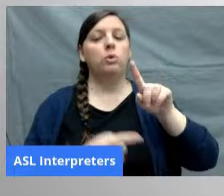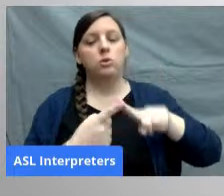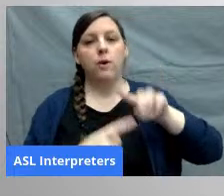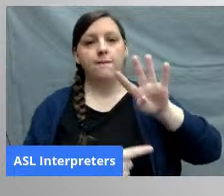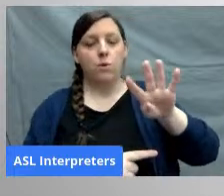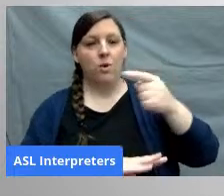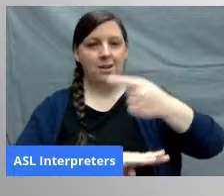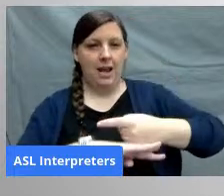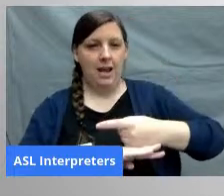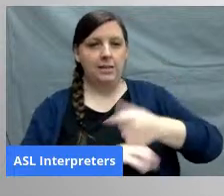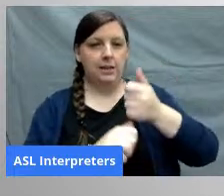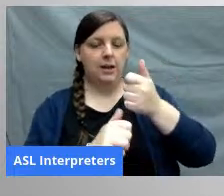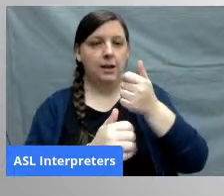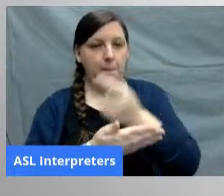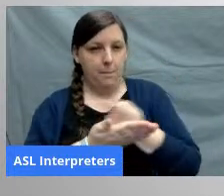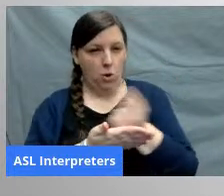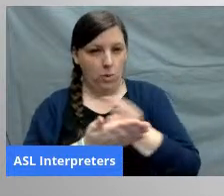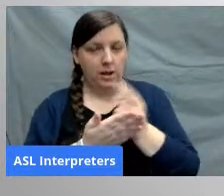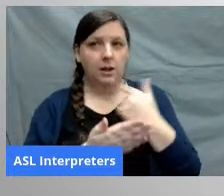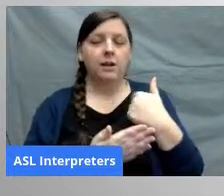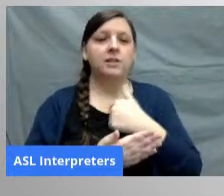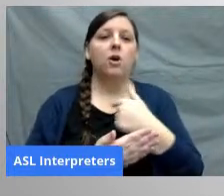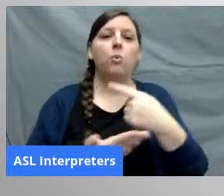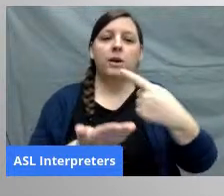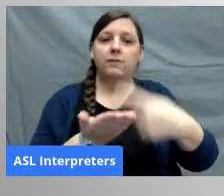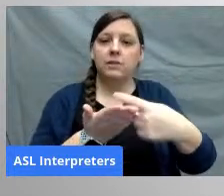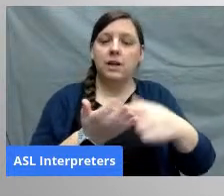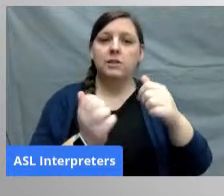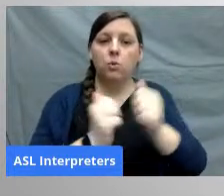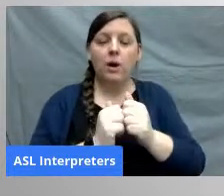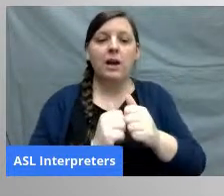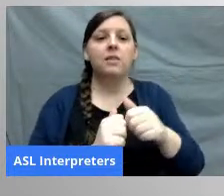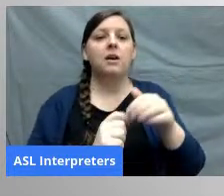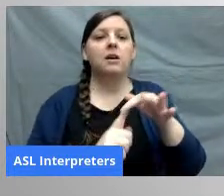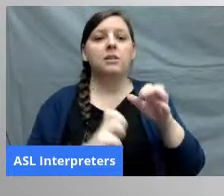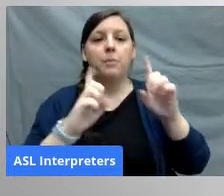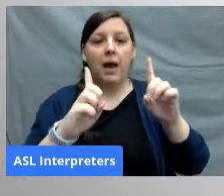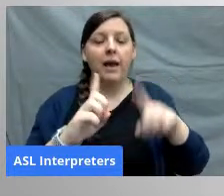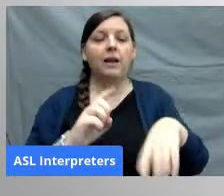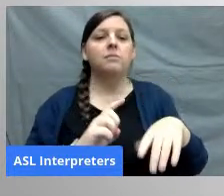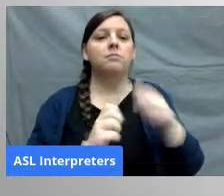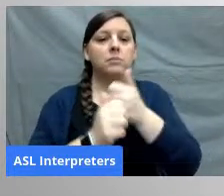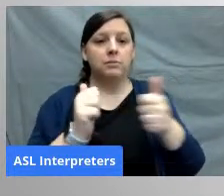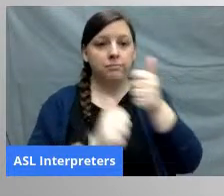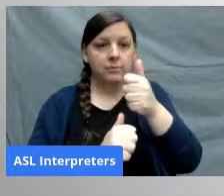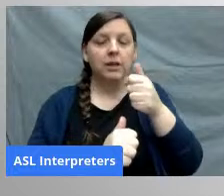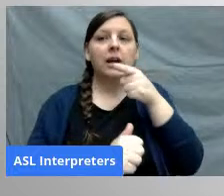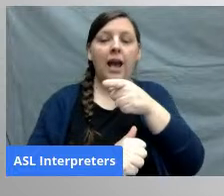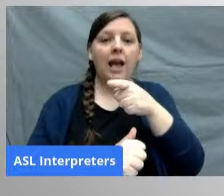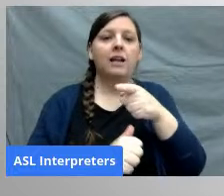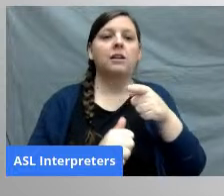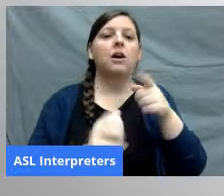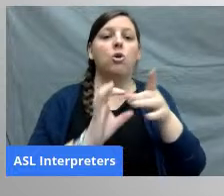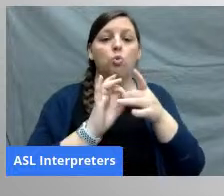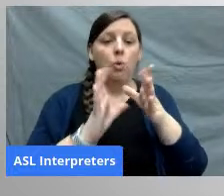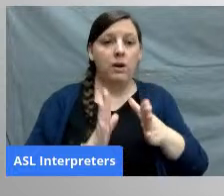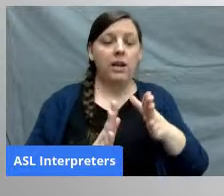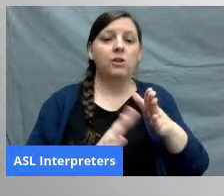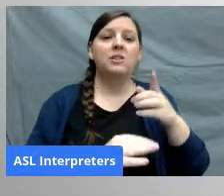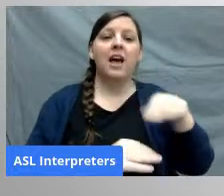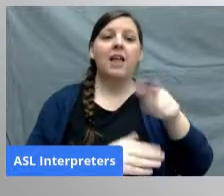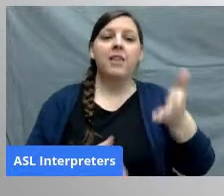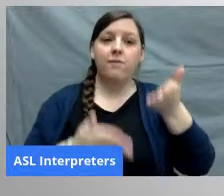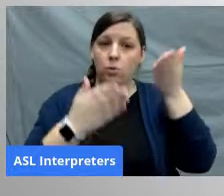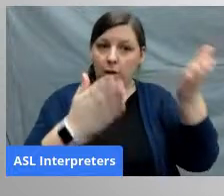worked with our special ed executive director and her coordinators, and they've made the recommendation that based